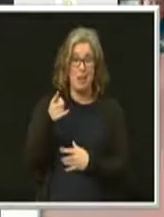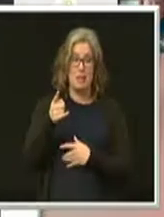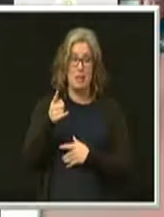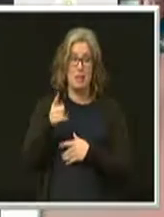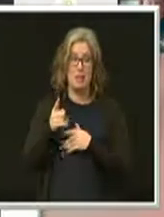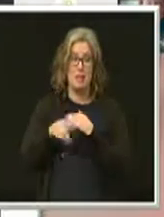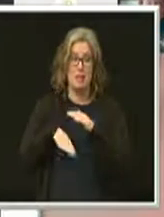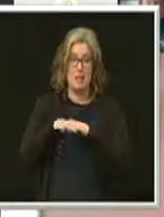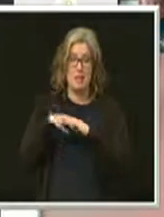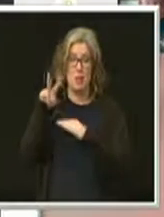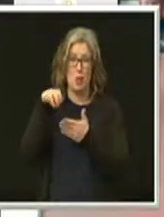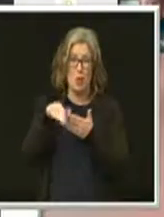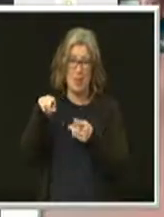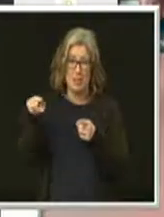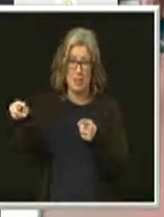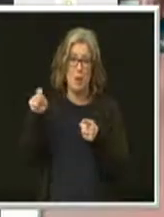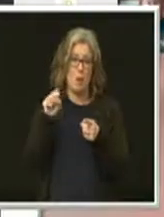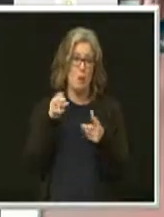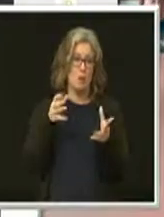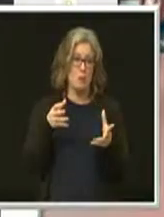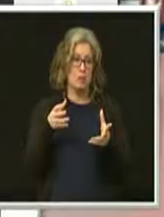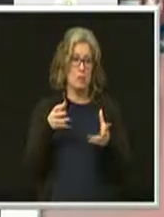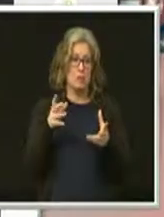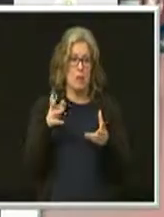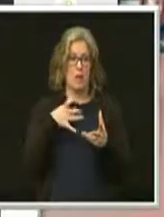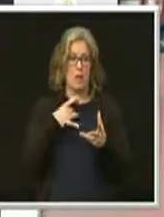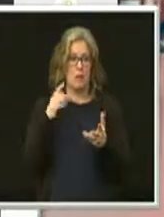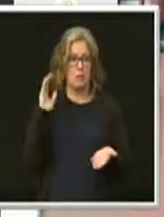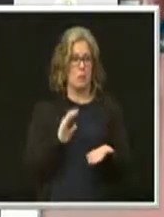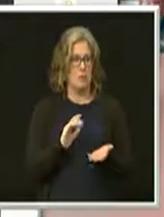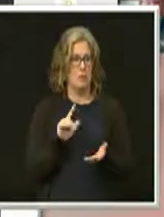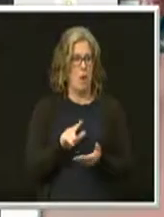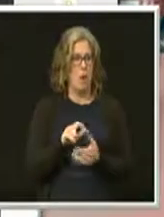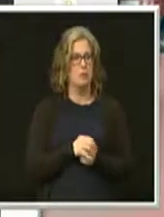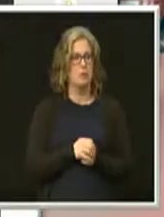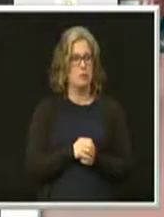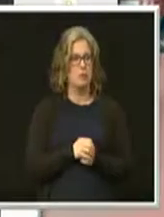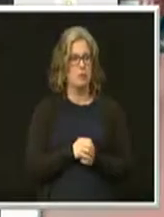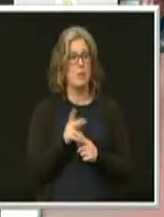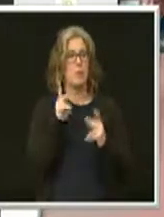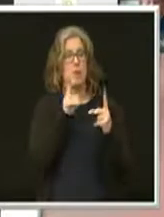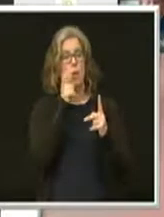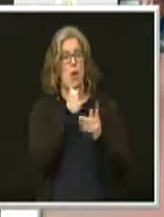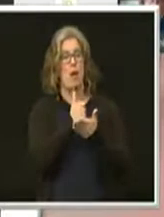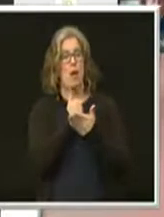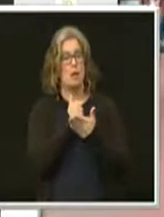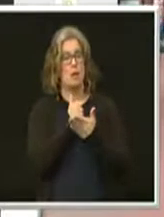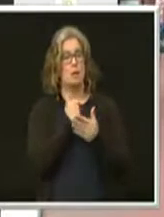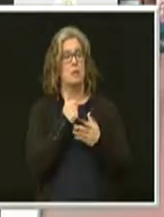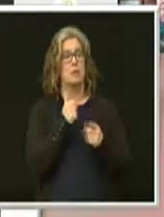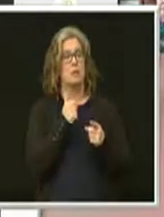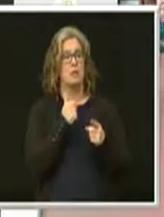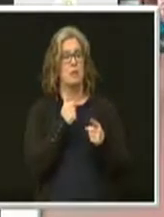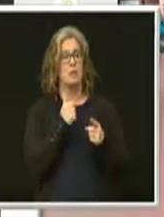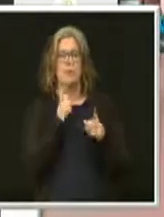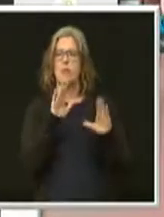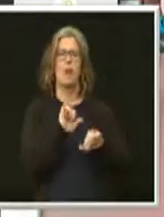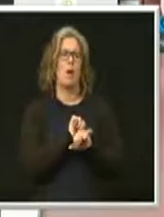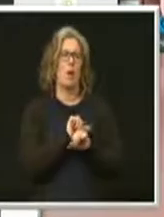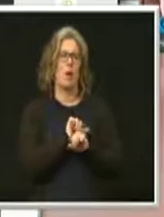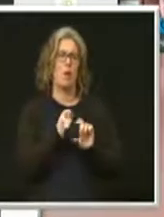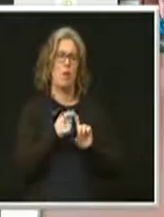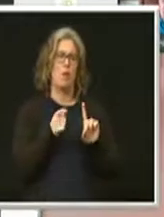in the 2,000 range or so, is where we like to be, low. The folks that have helped us, great work